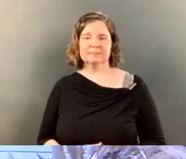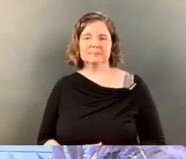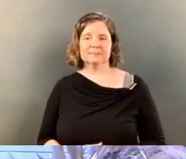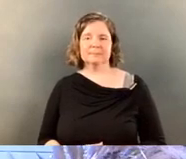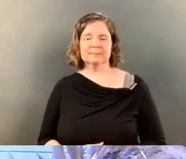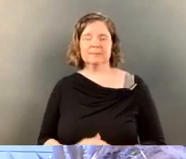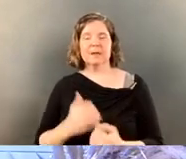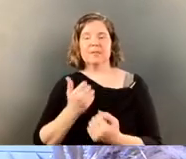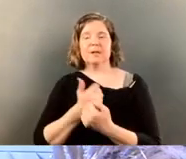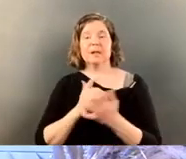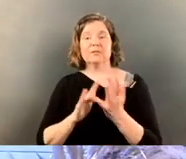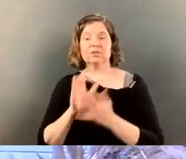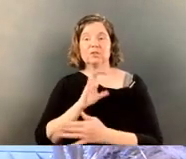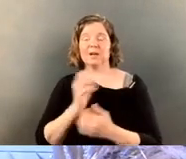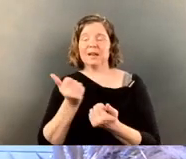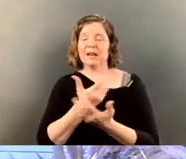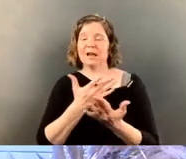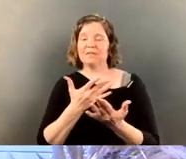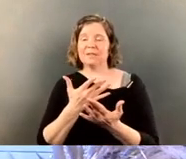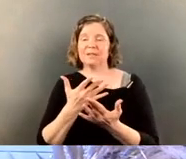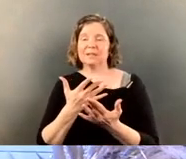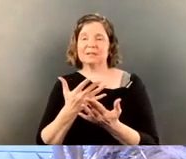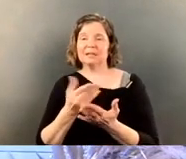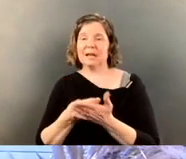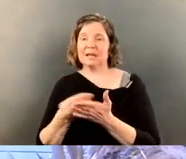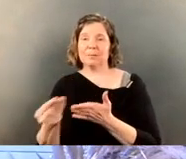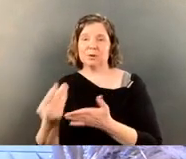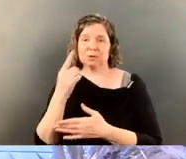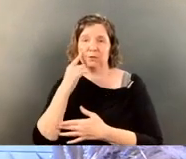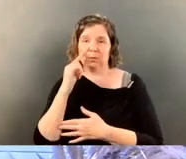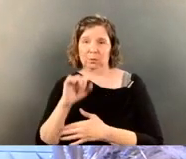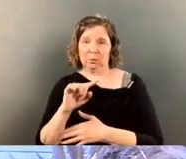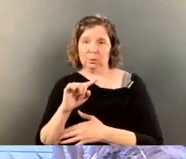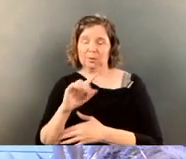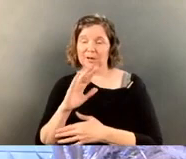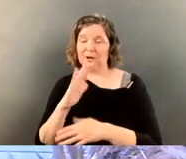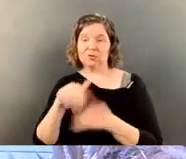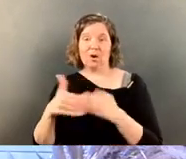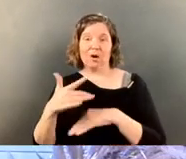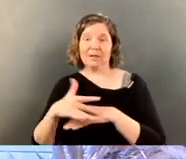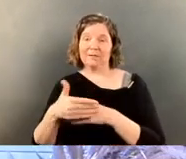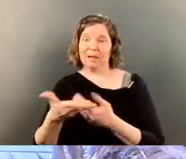The love of Jesus Christ, everything that he purchased for you, it's all available.